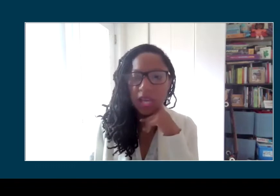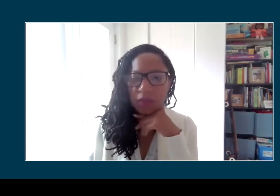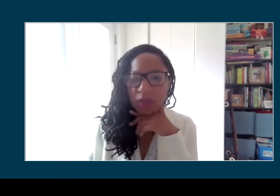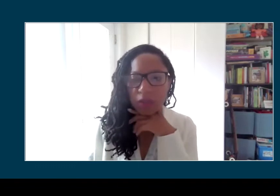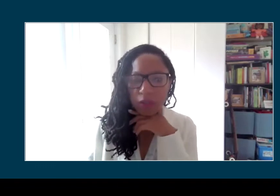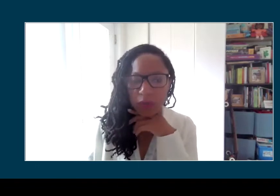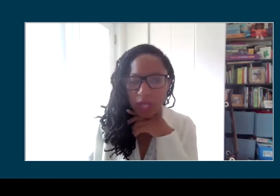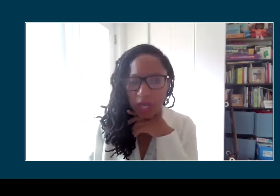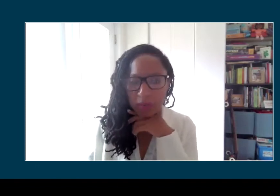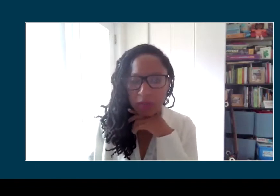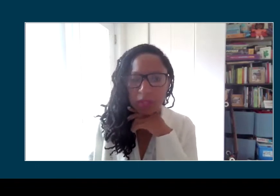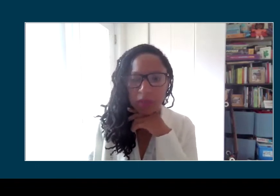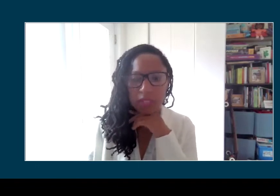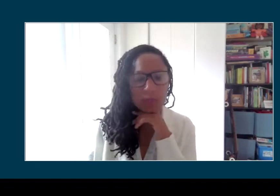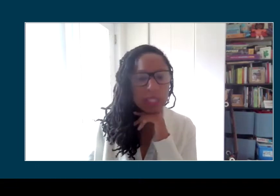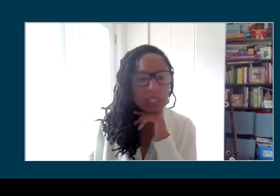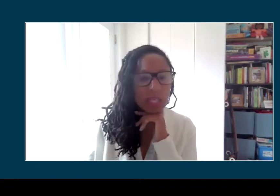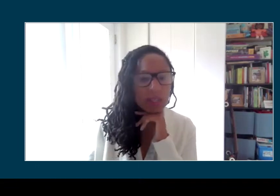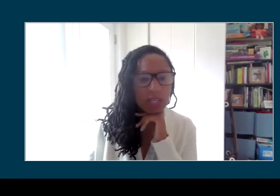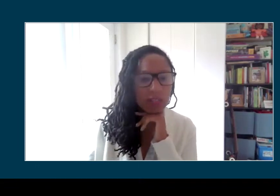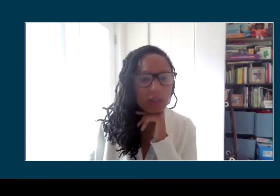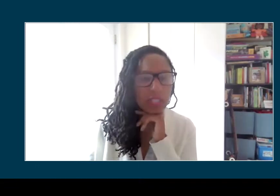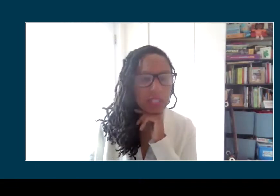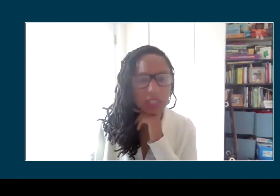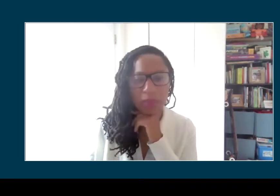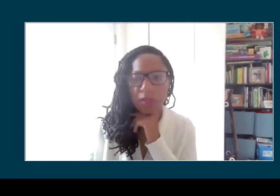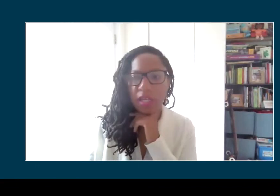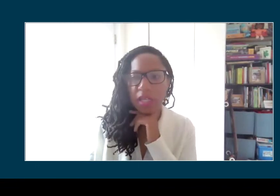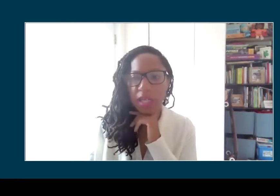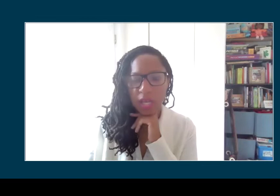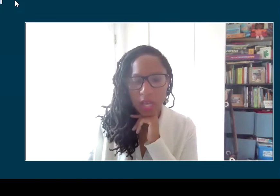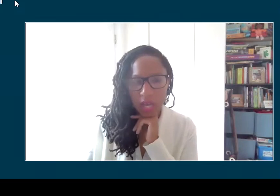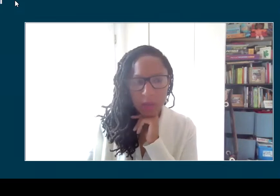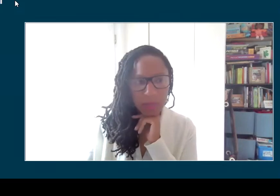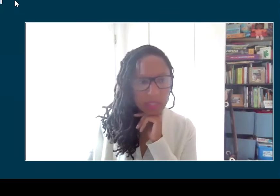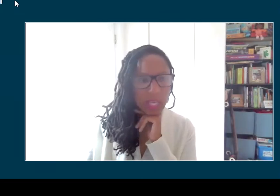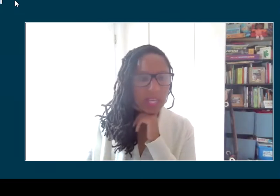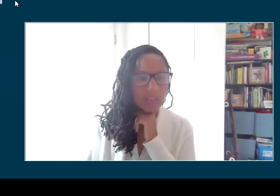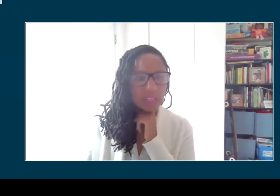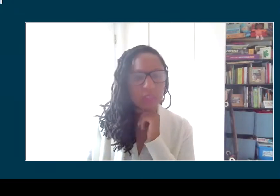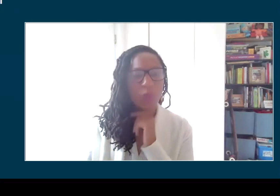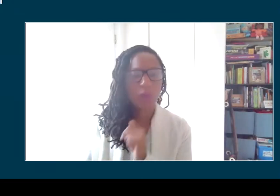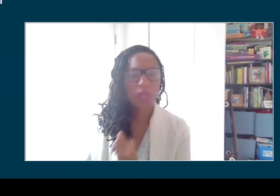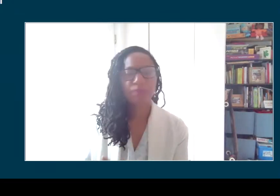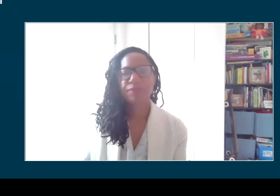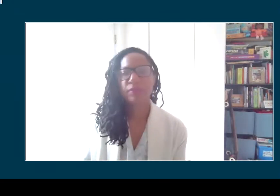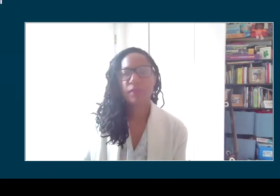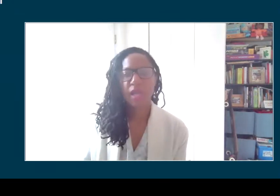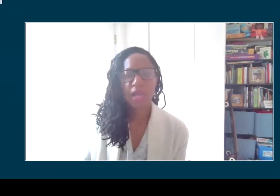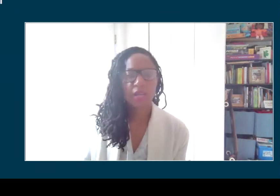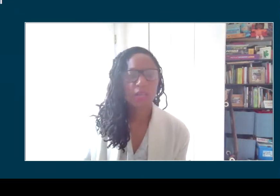everybody again for joining up to build this space together and create this community. I'm on a slide now that says